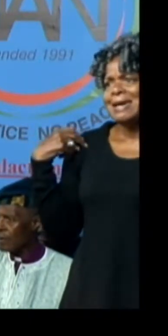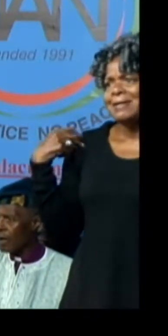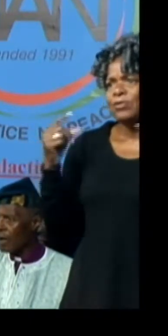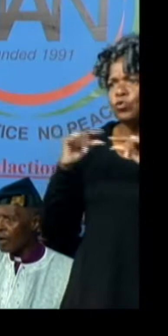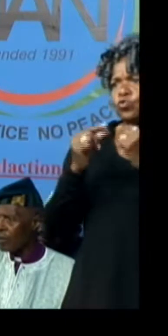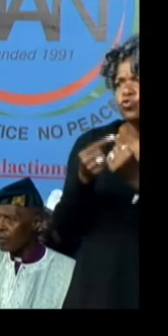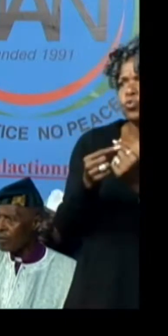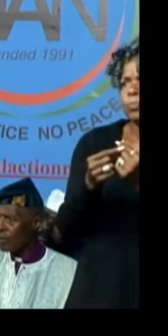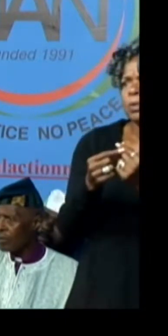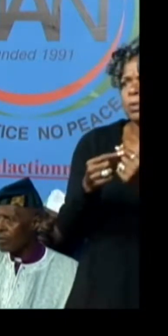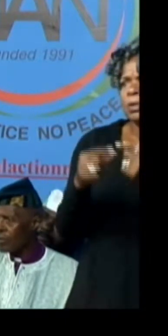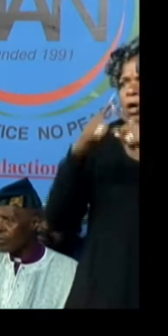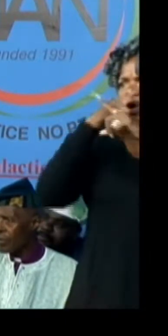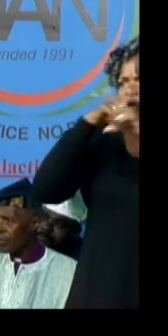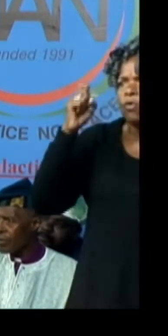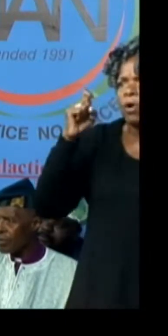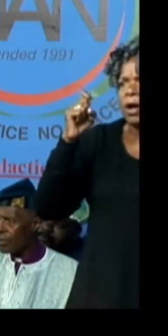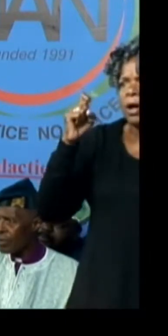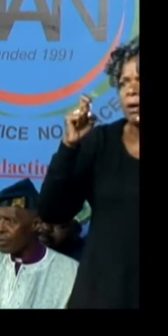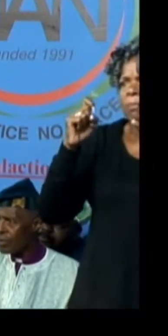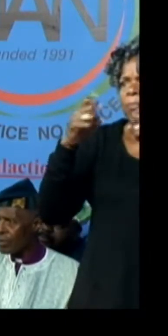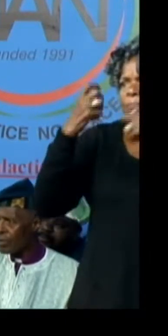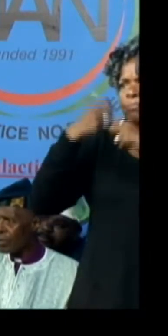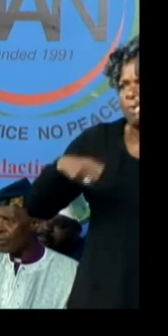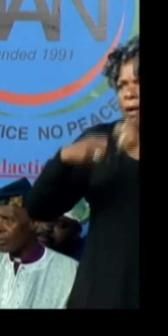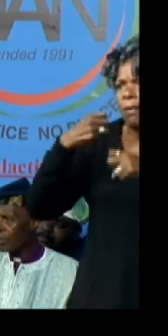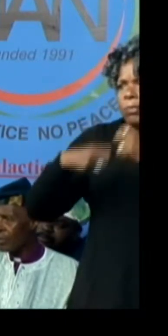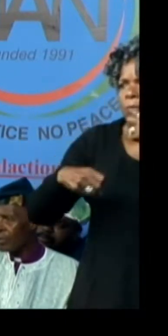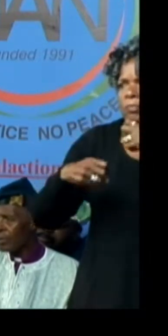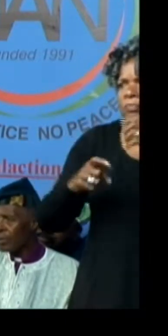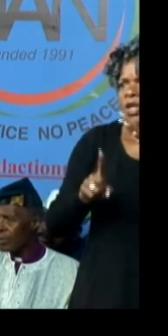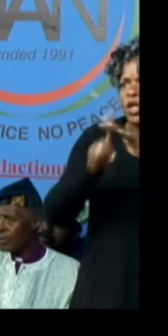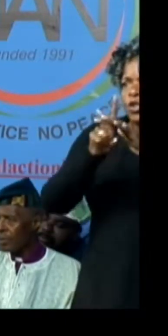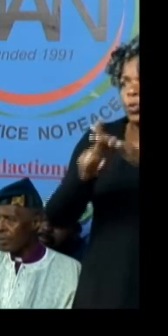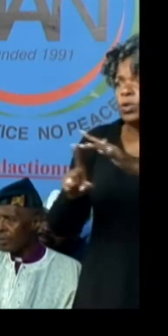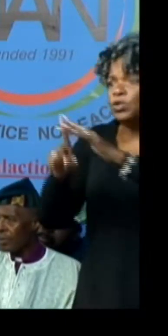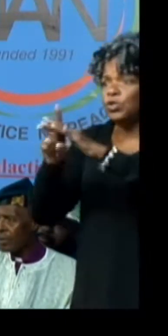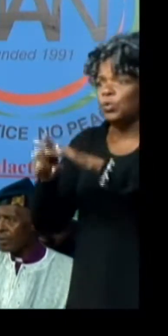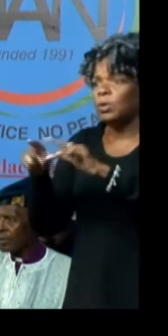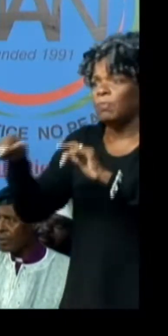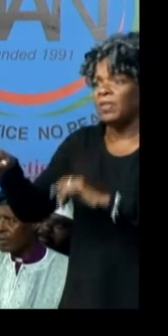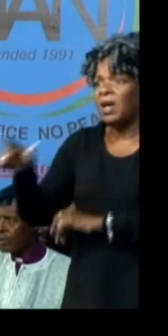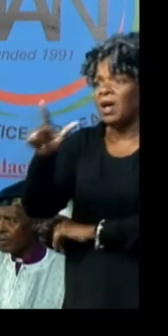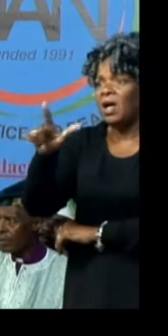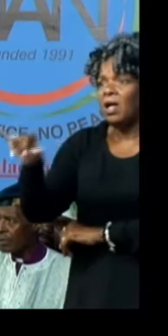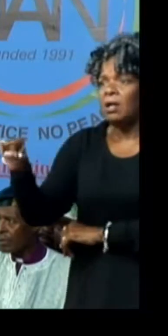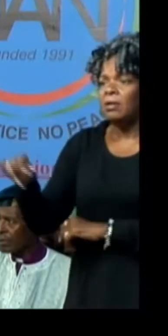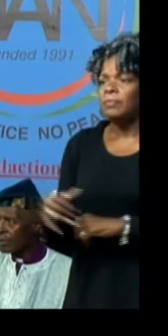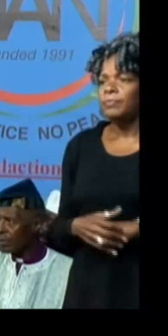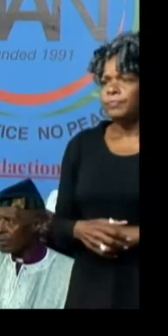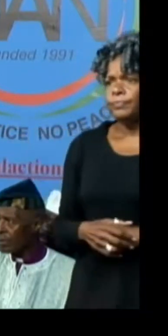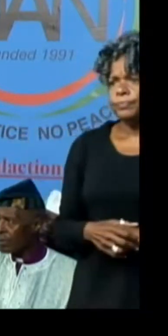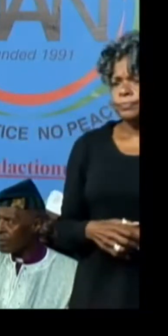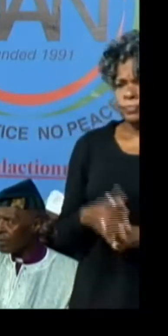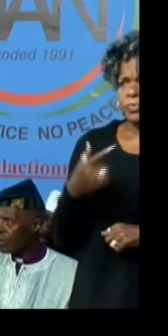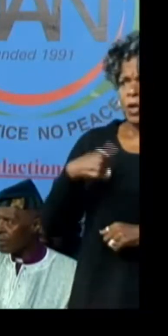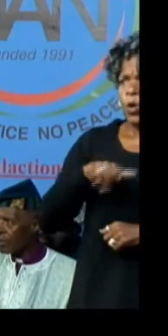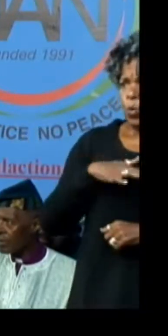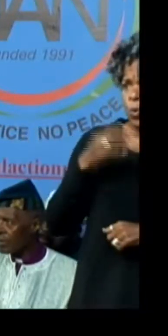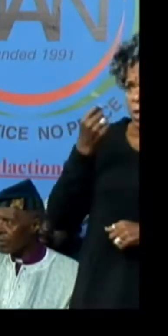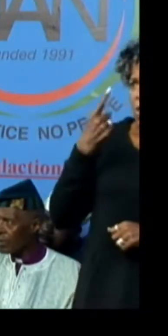crime, something that all of us want to see dealt with. We are not adverse at